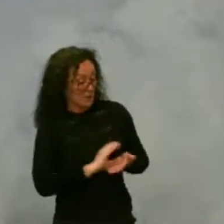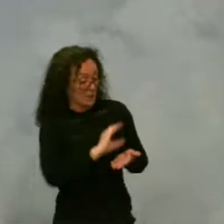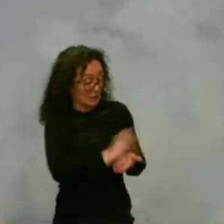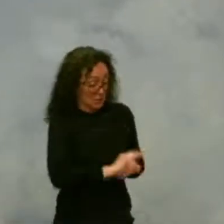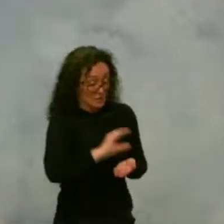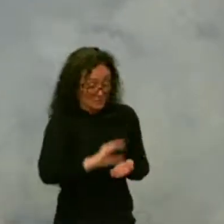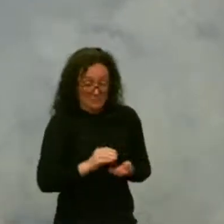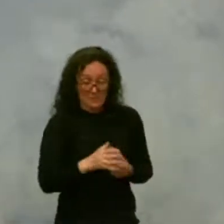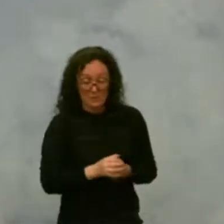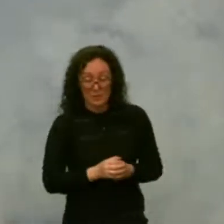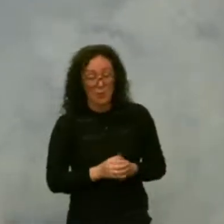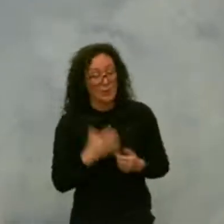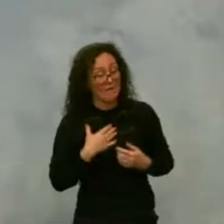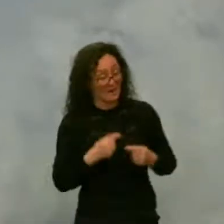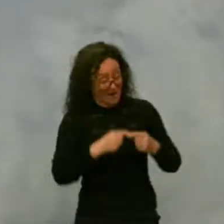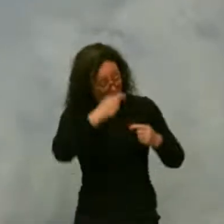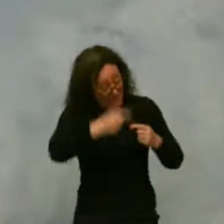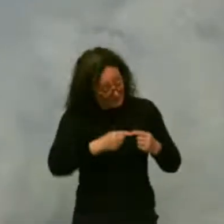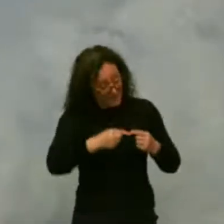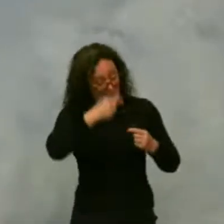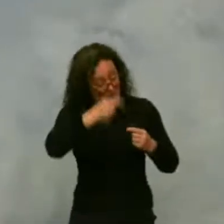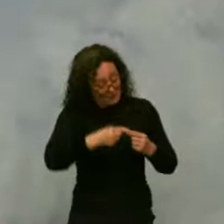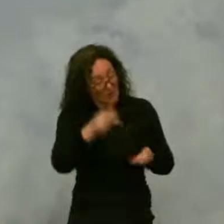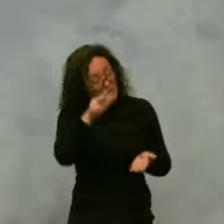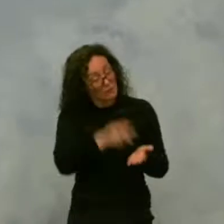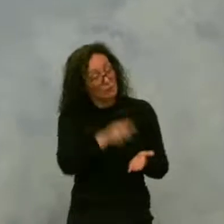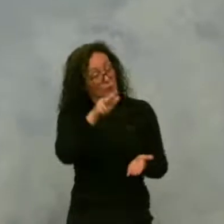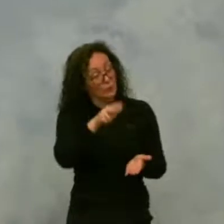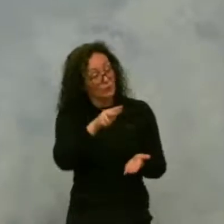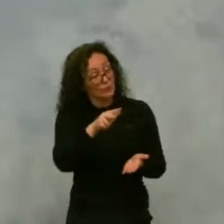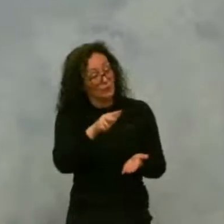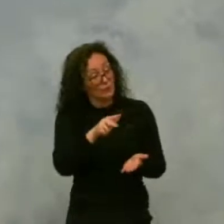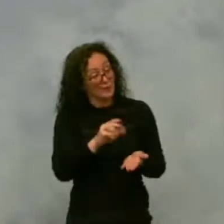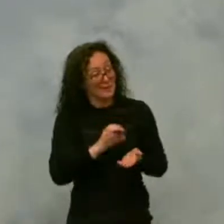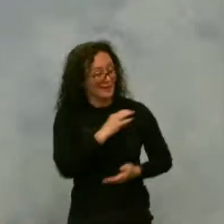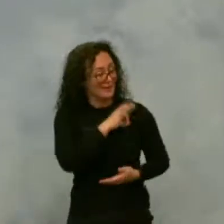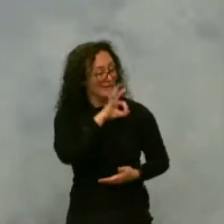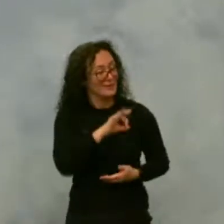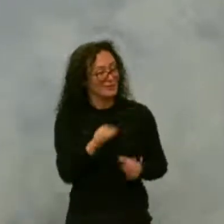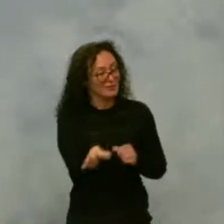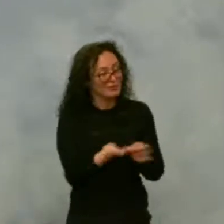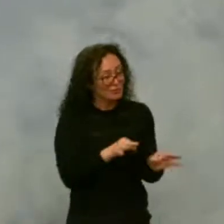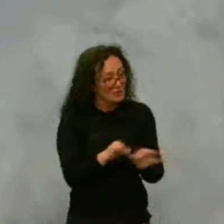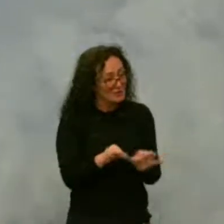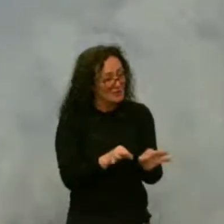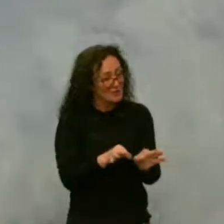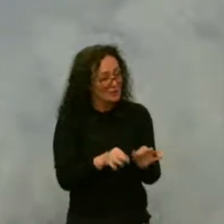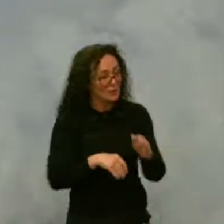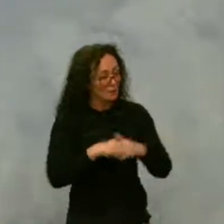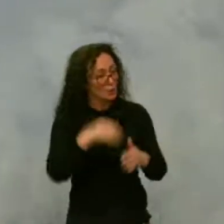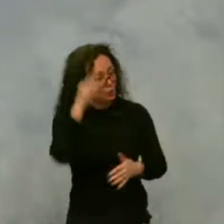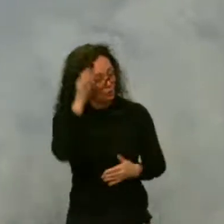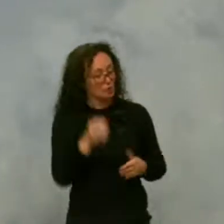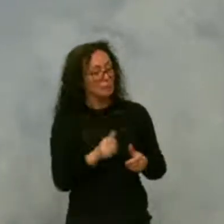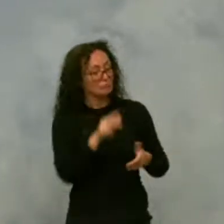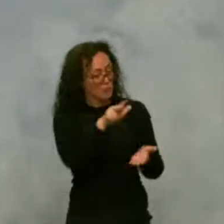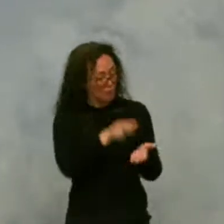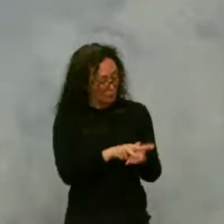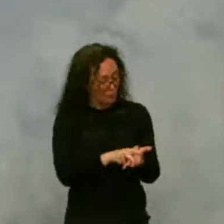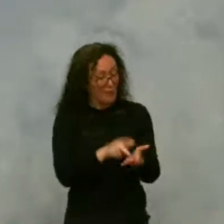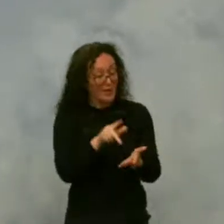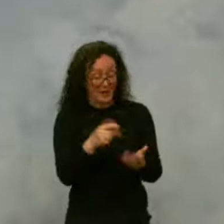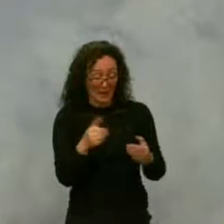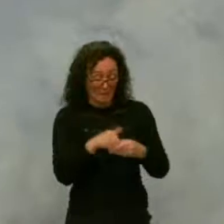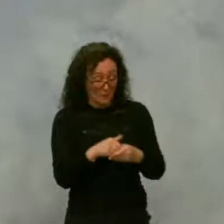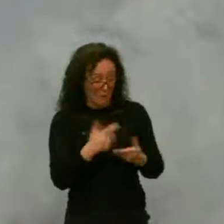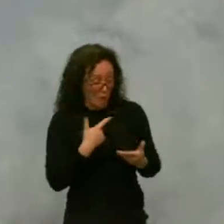annual investment strategy that gets approved every year by full council, and that includes details on how we manage those deposits and the risk